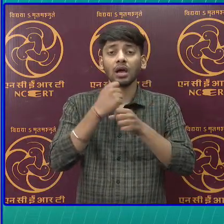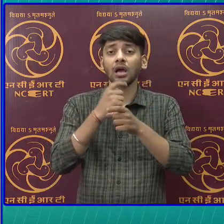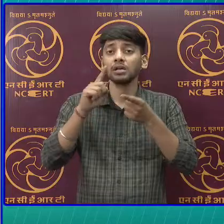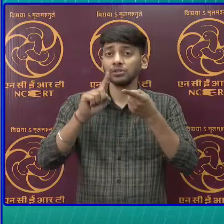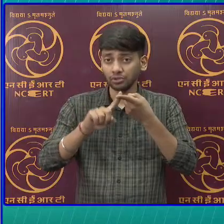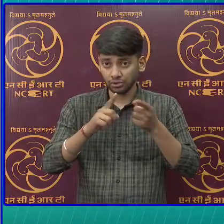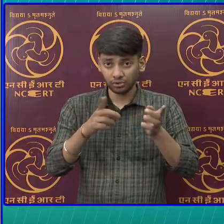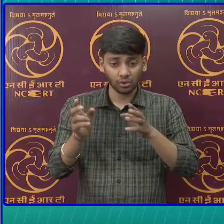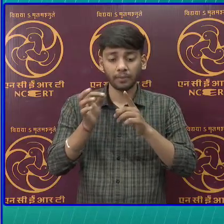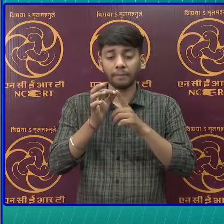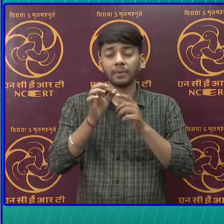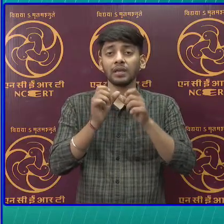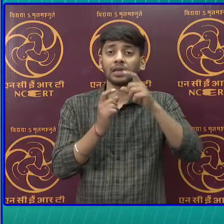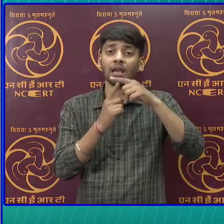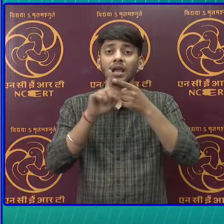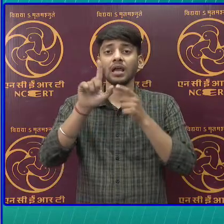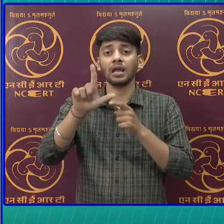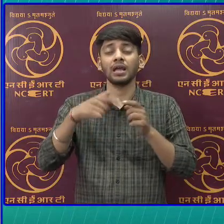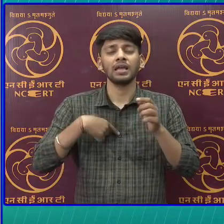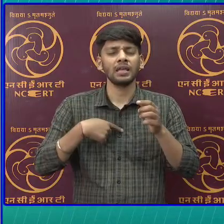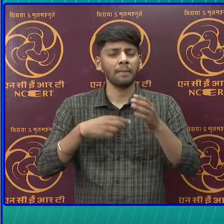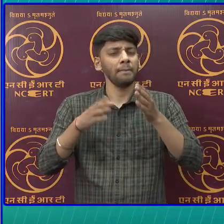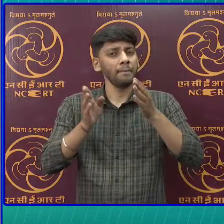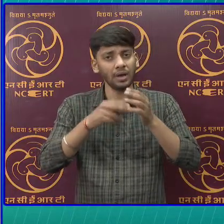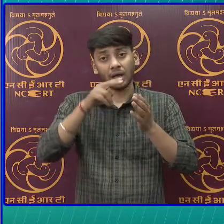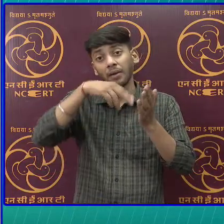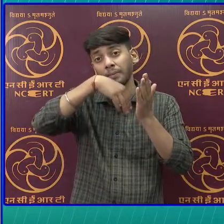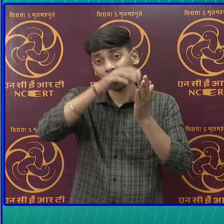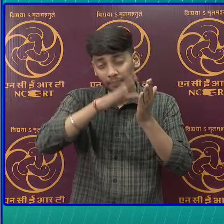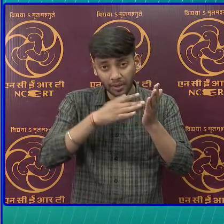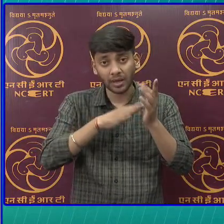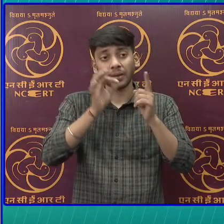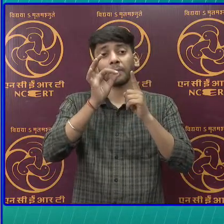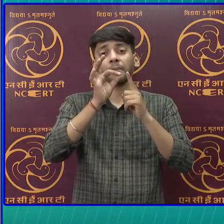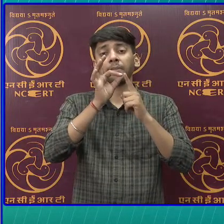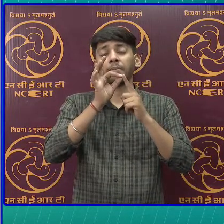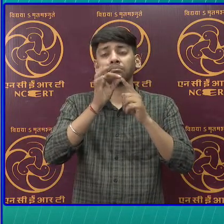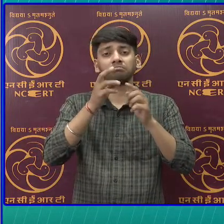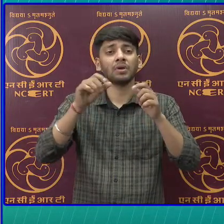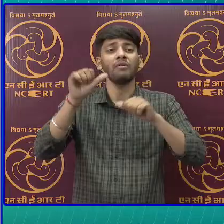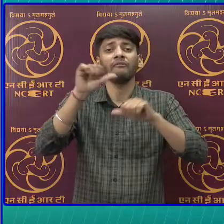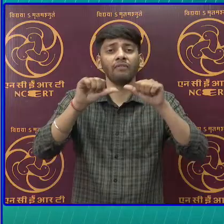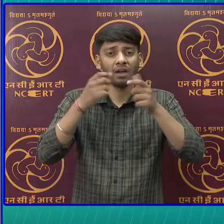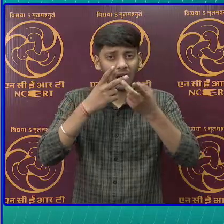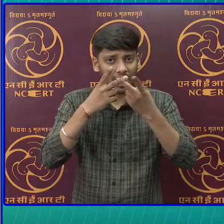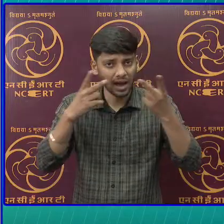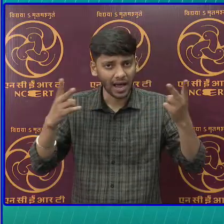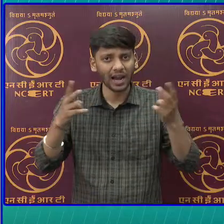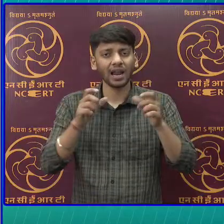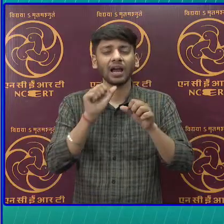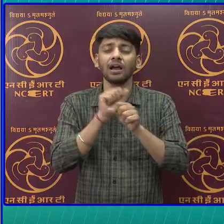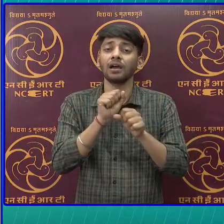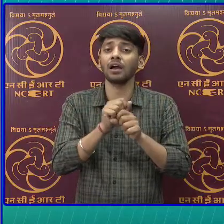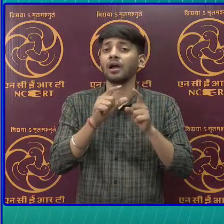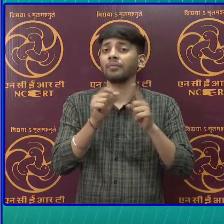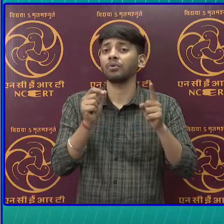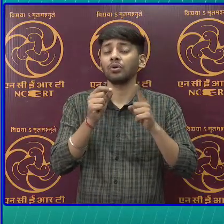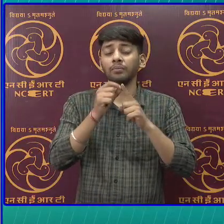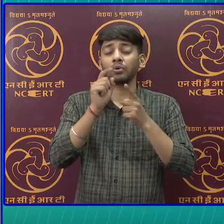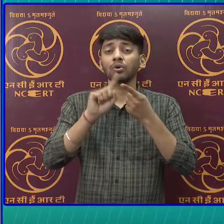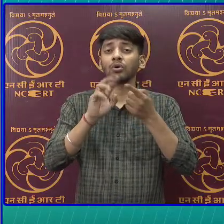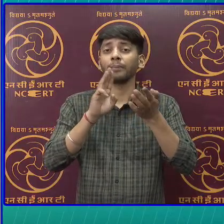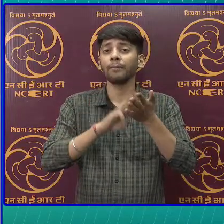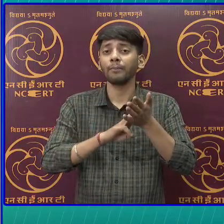poet, playwright, painter and even physician. Okay, so along with writing poems, he wrote